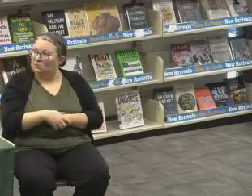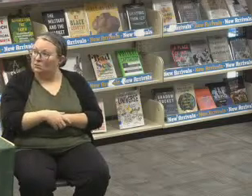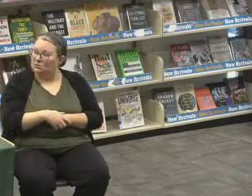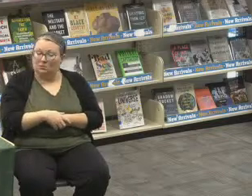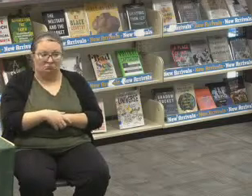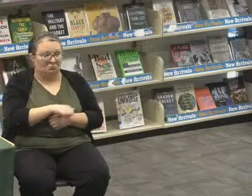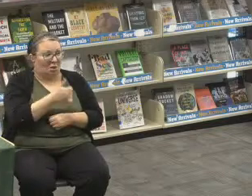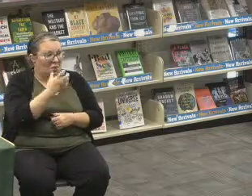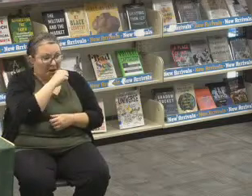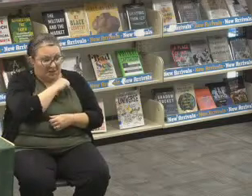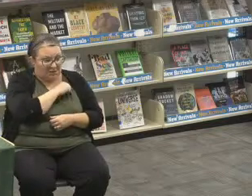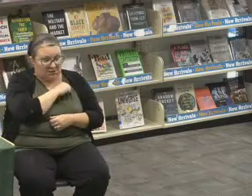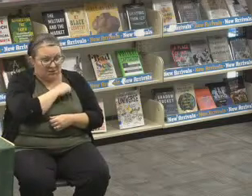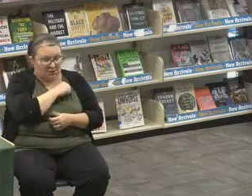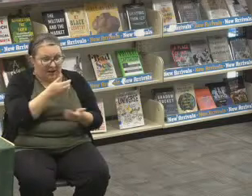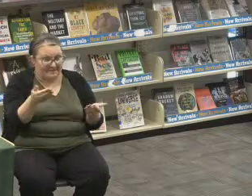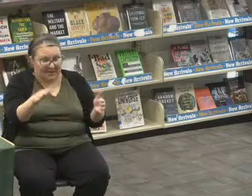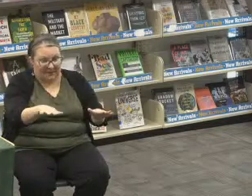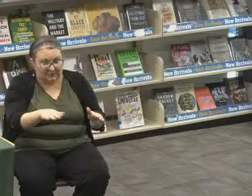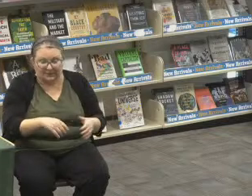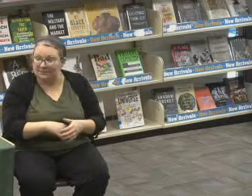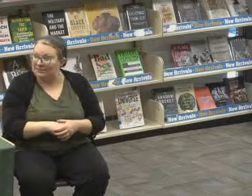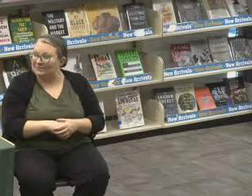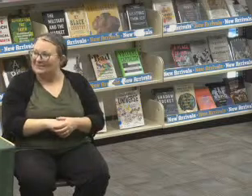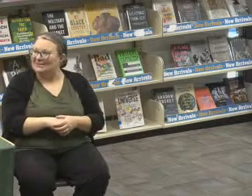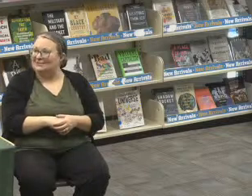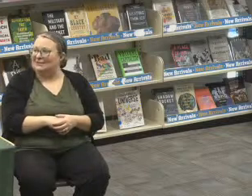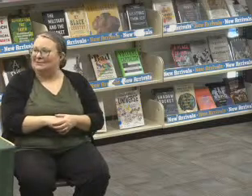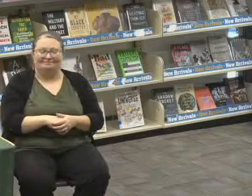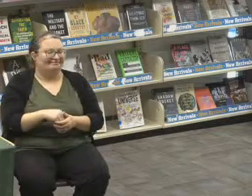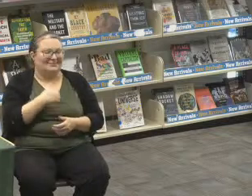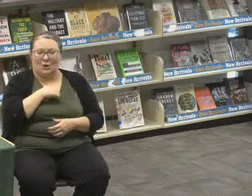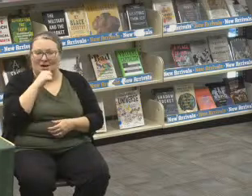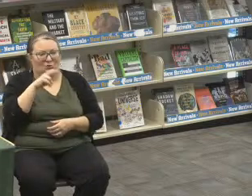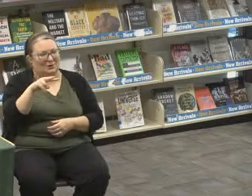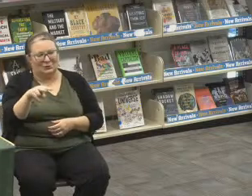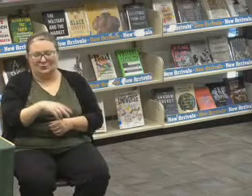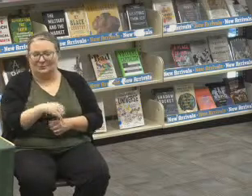Anybody else? Place your bets. Sorry, it's not 22.